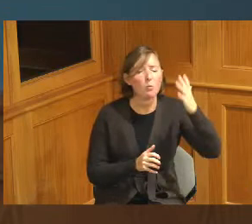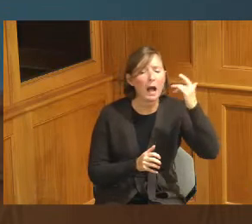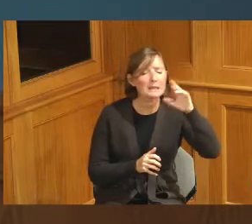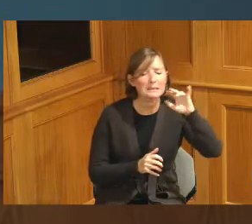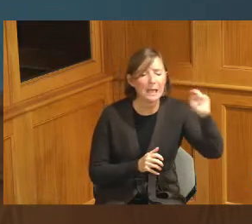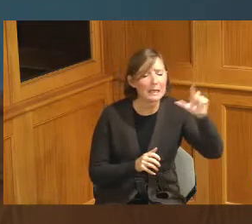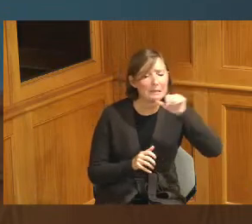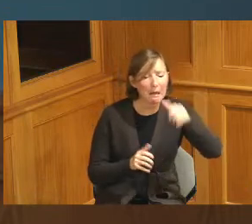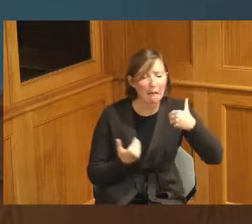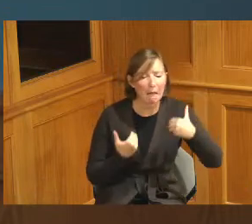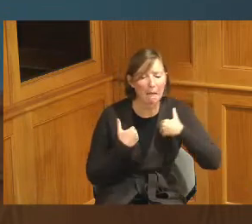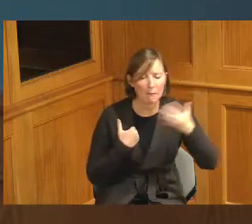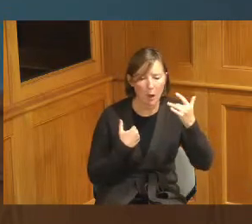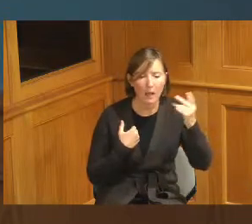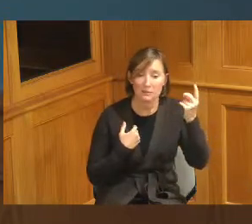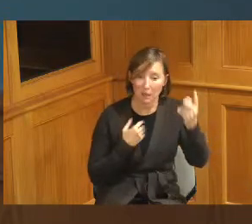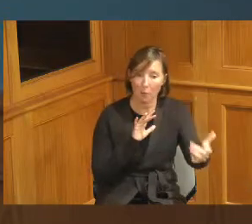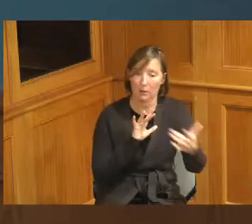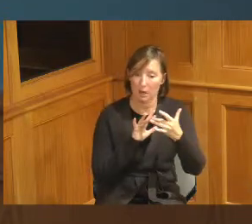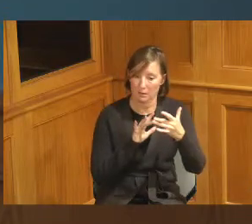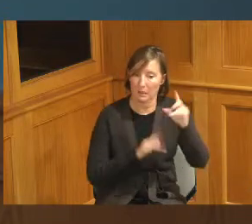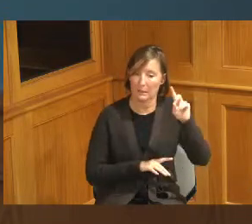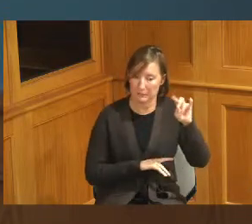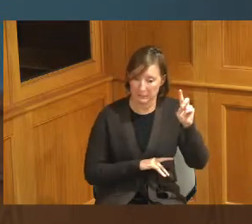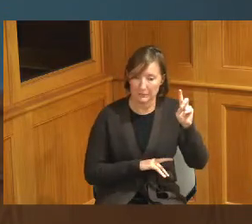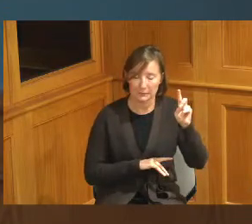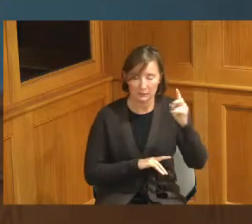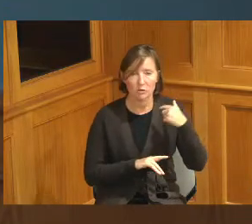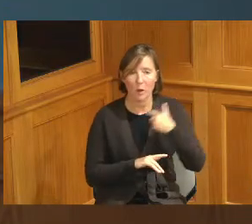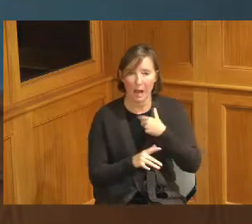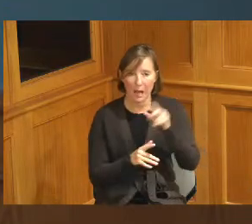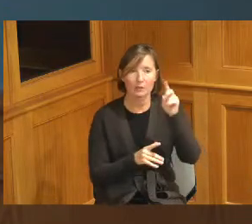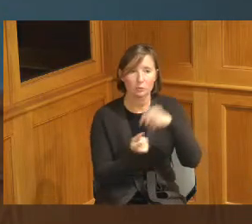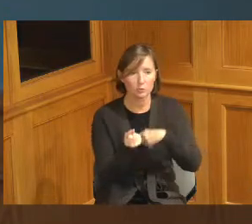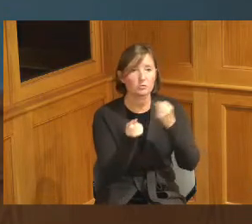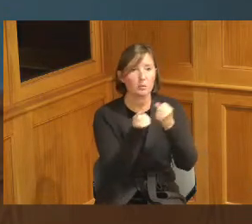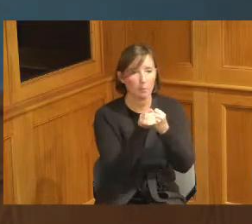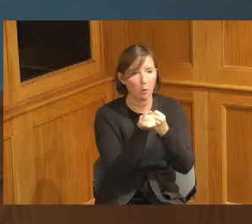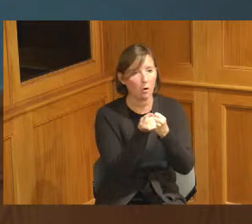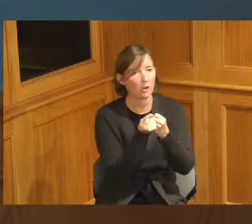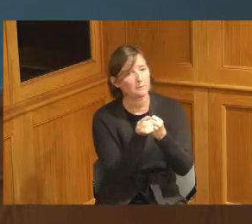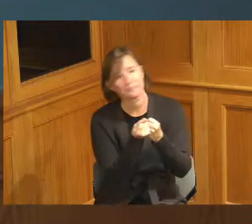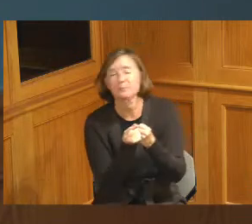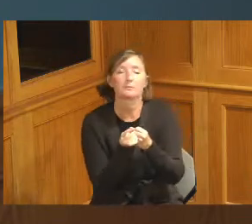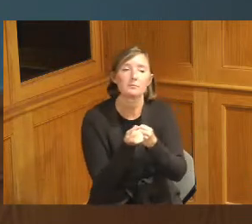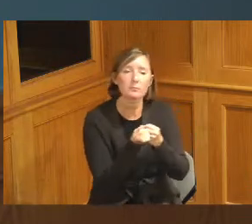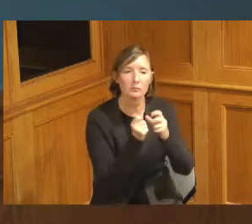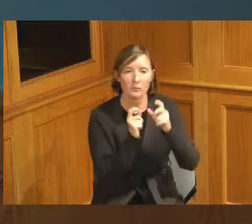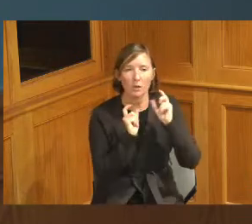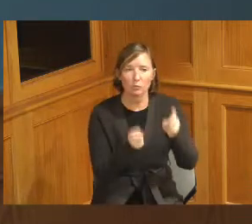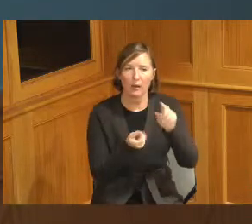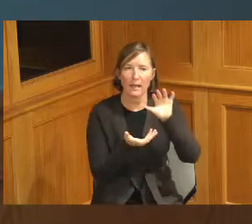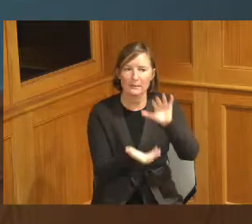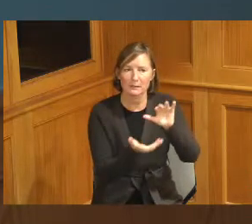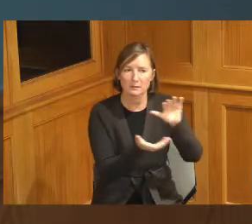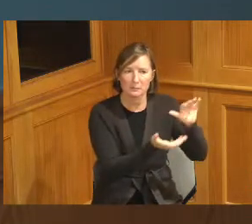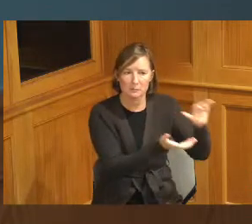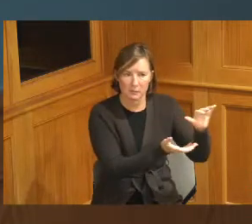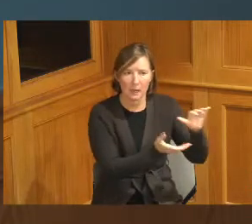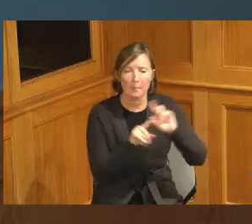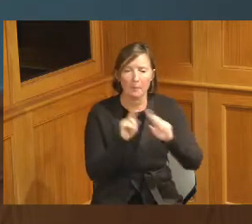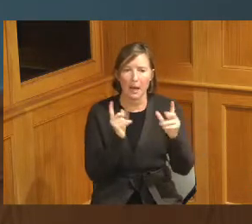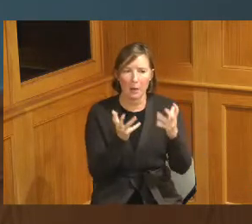here, why we're not fighting for it. So I support these grants. Now, I would want to be